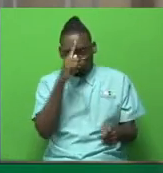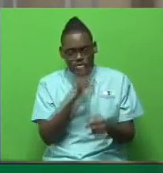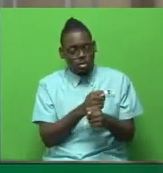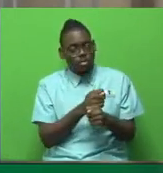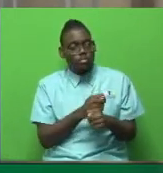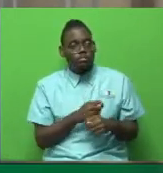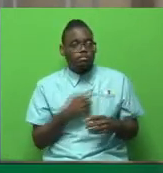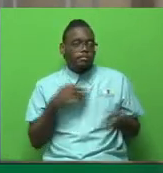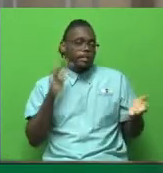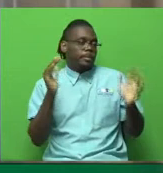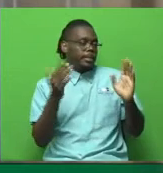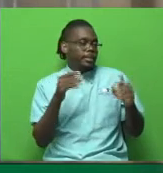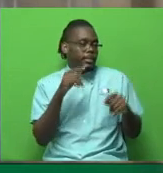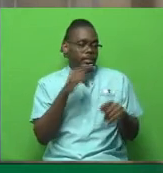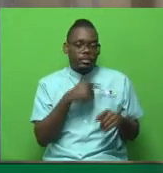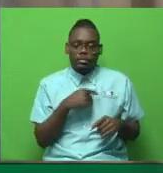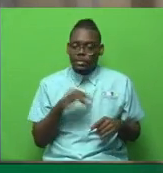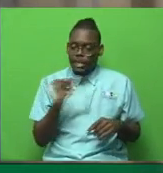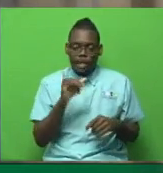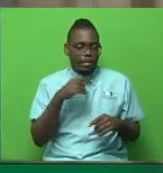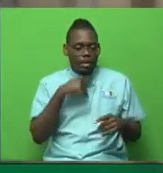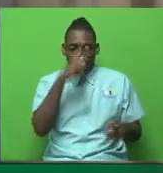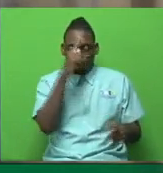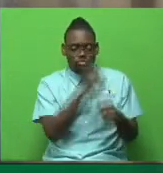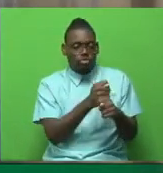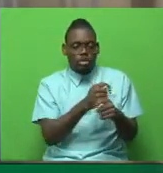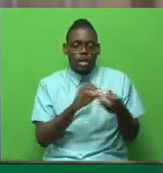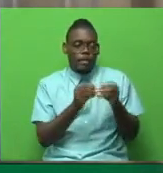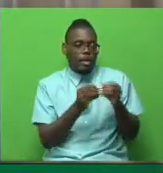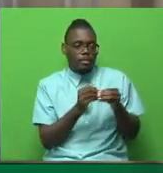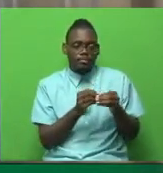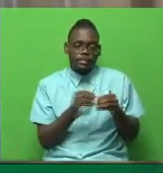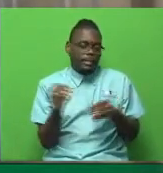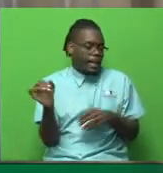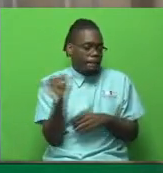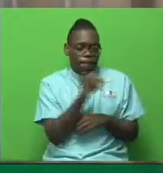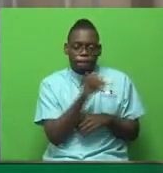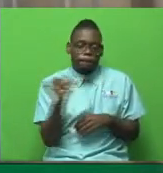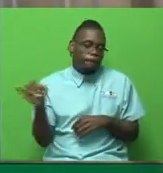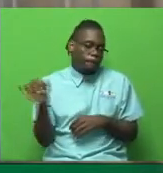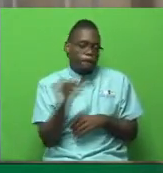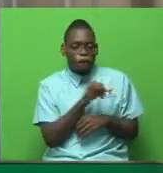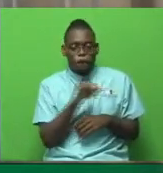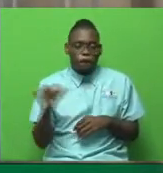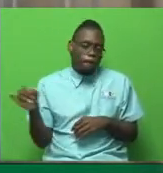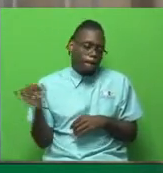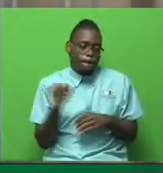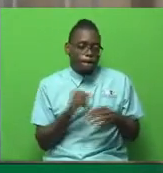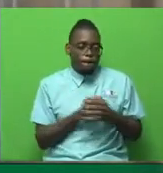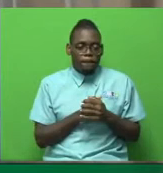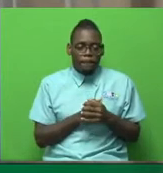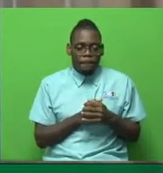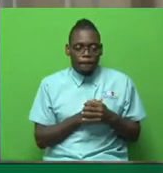plans and policies Madam speaker the fact is that despite The Minister's allegation that